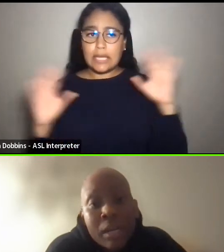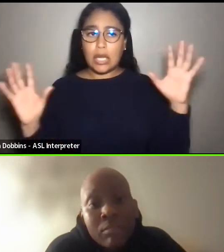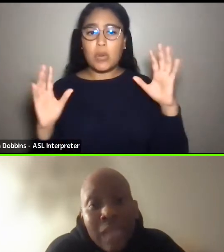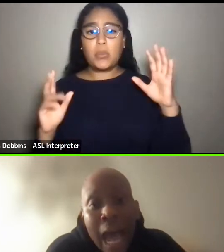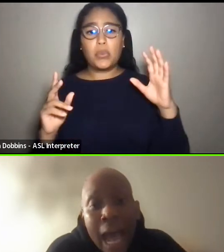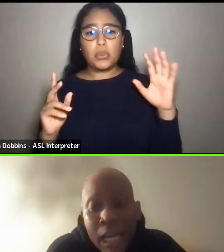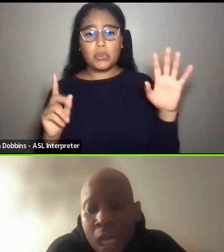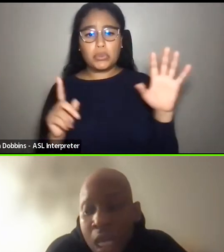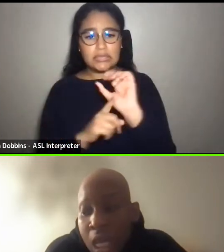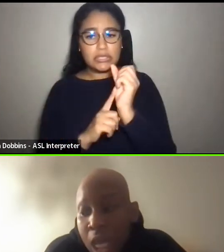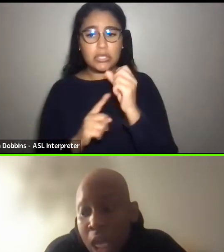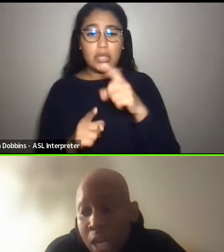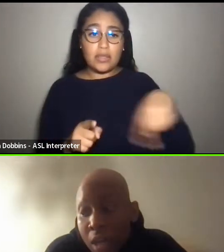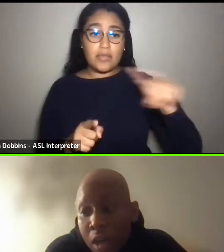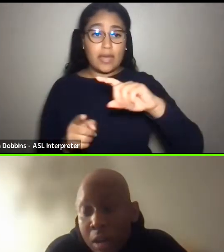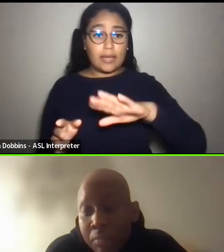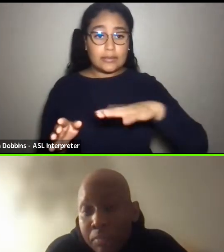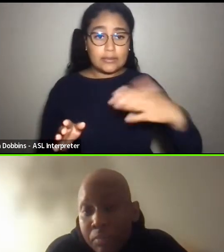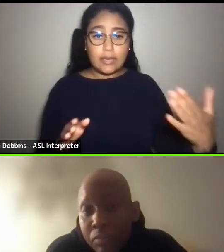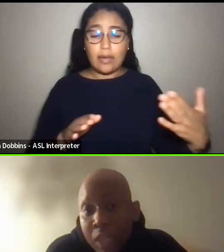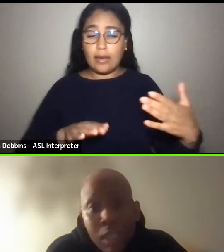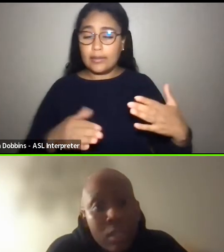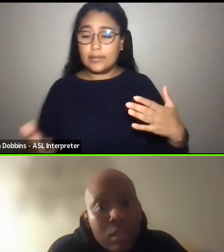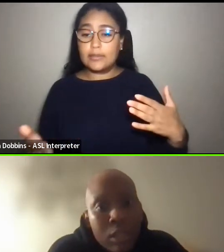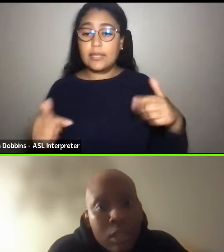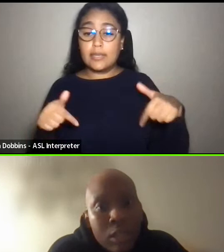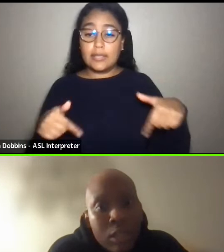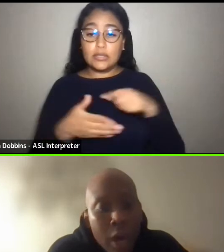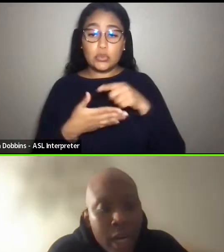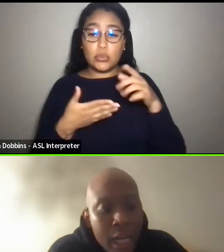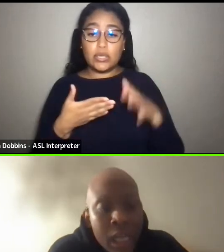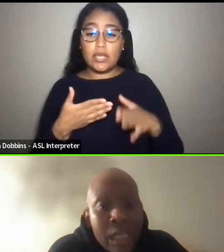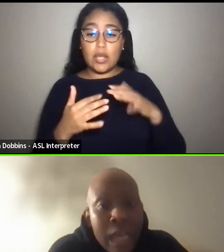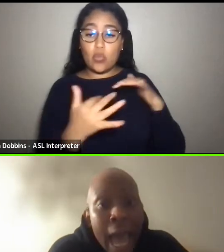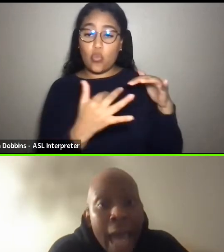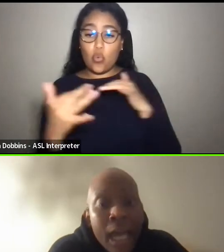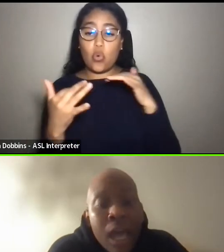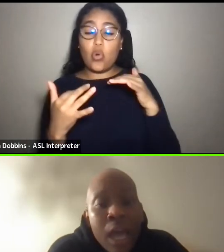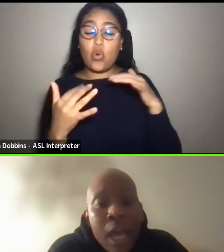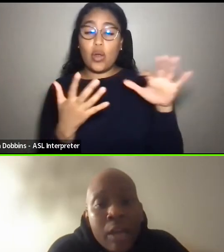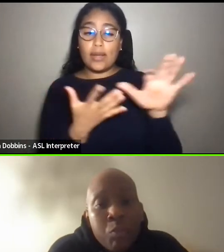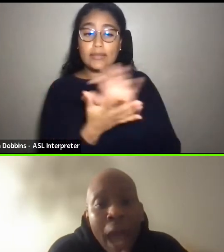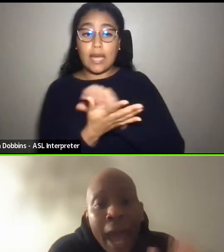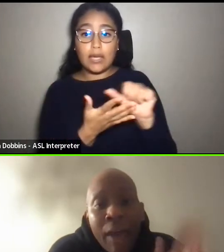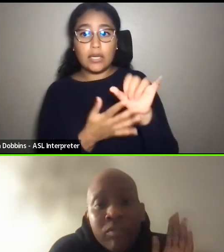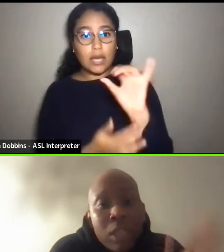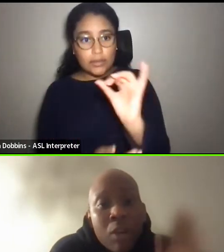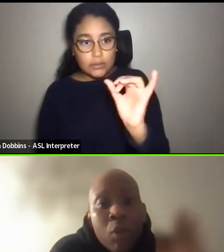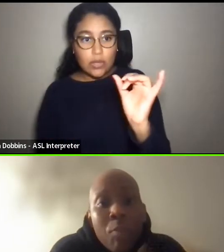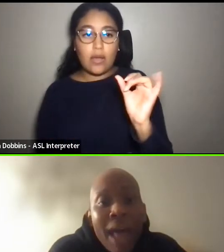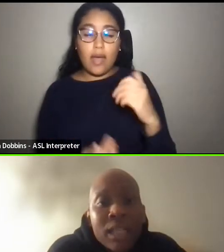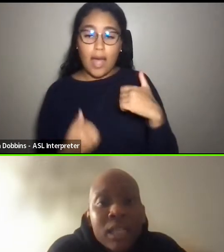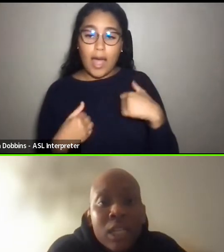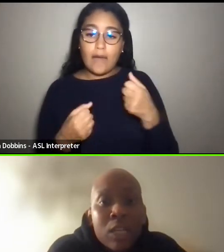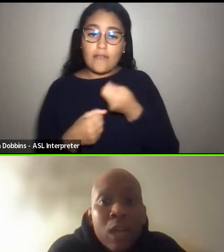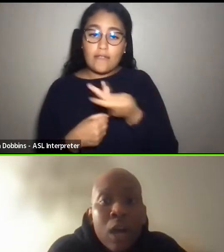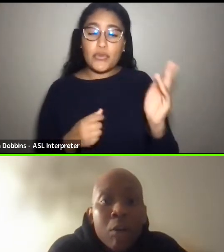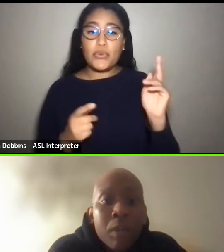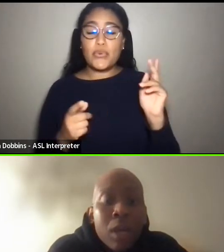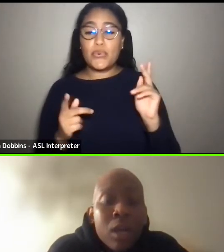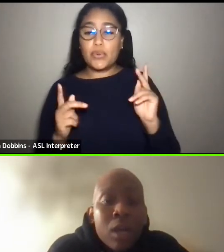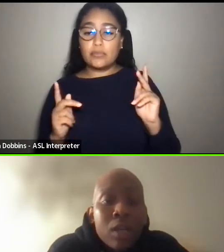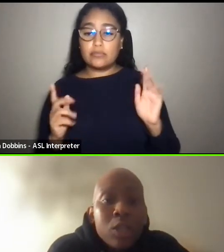also died in this war and in the attack. And I have several